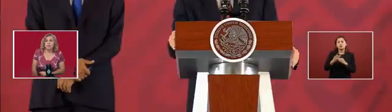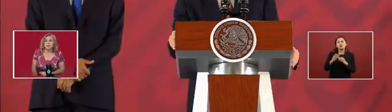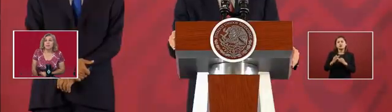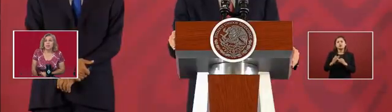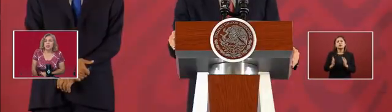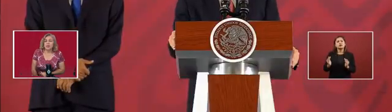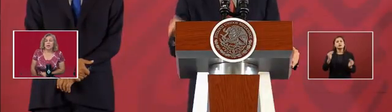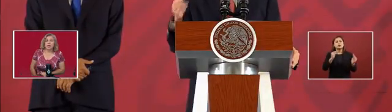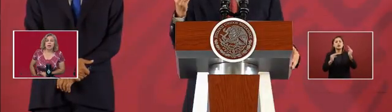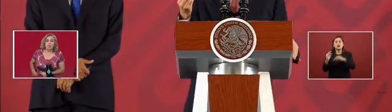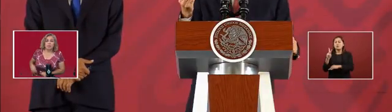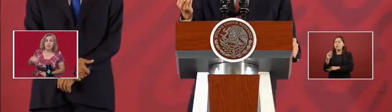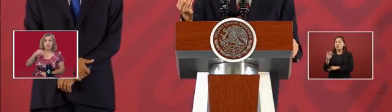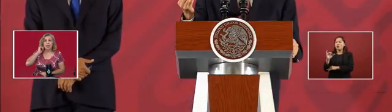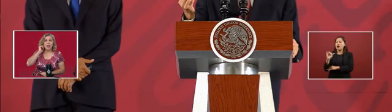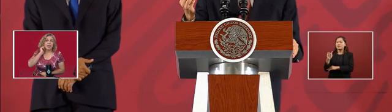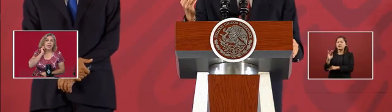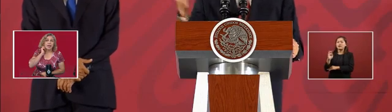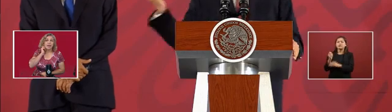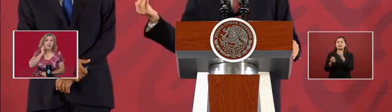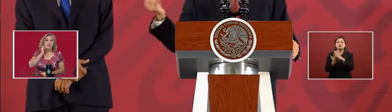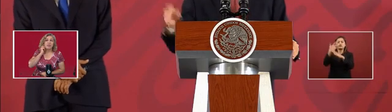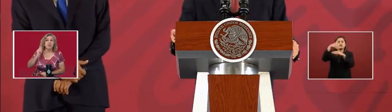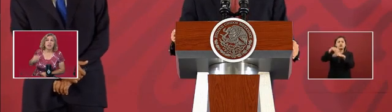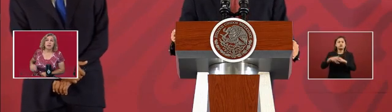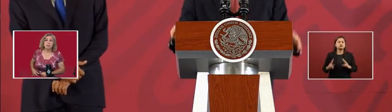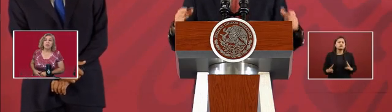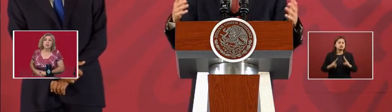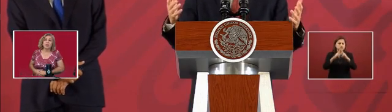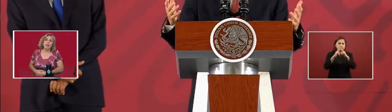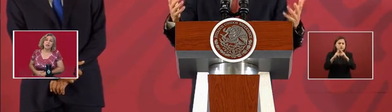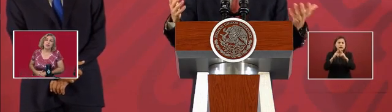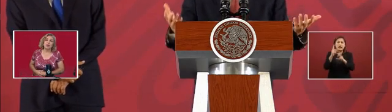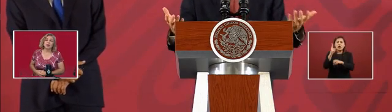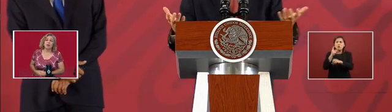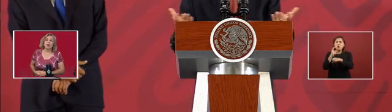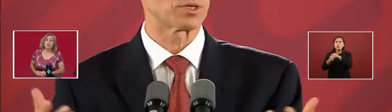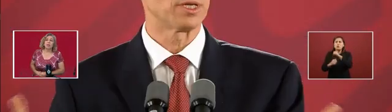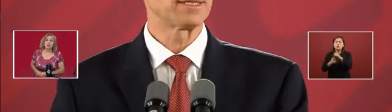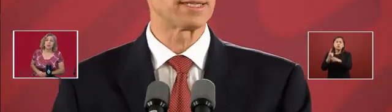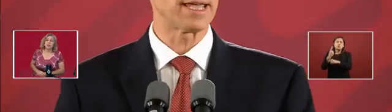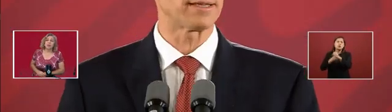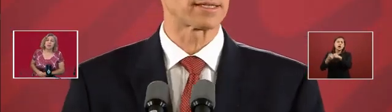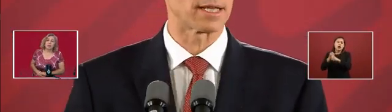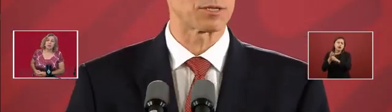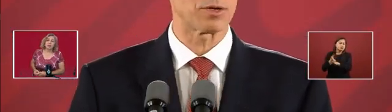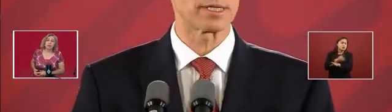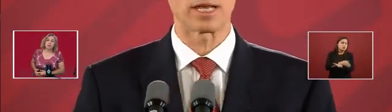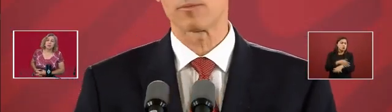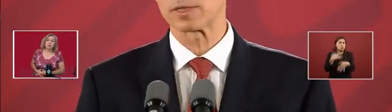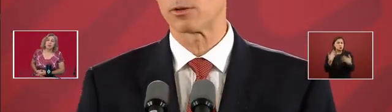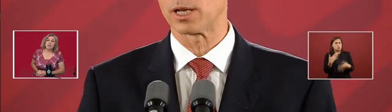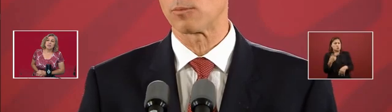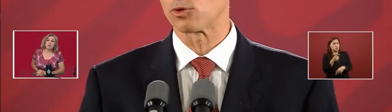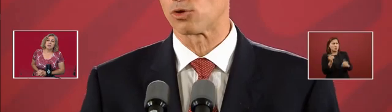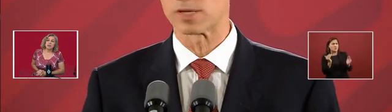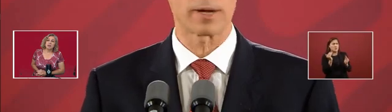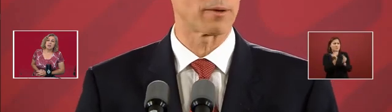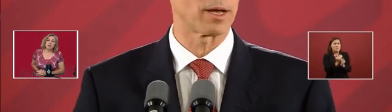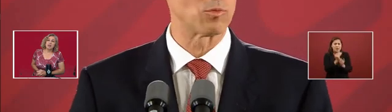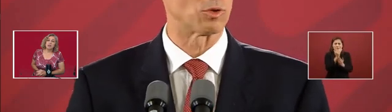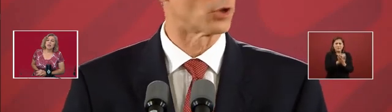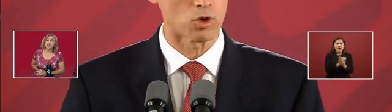the previous exact year, gives you a short, like a small vision.